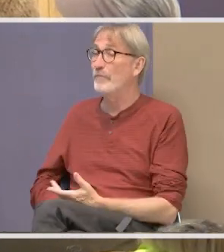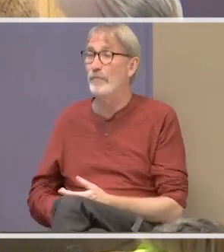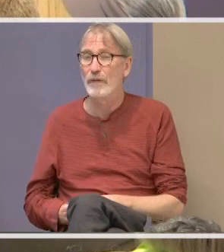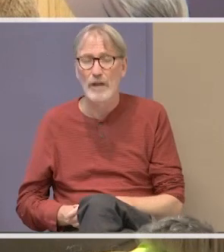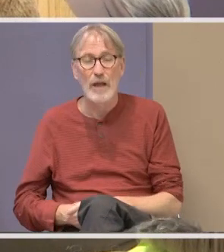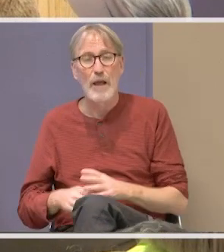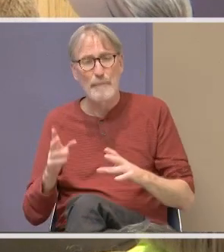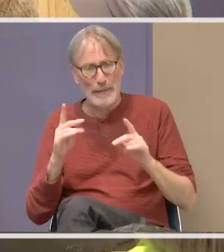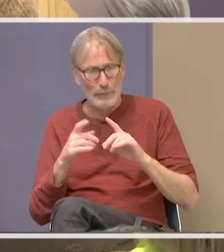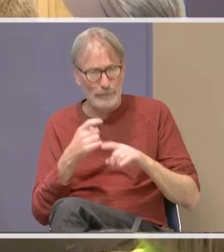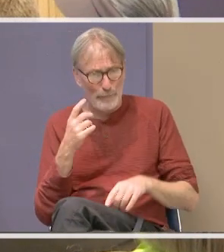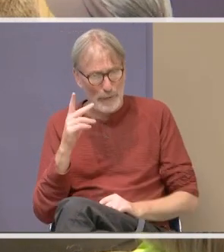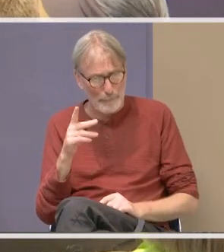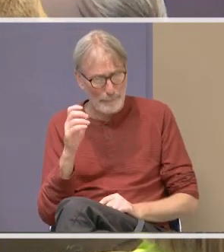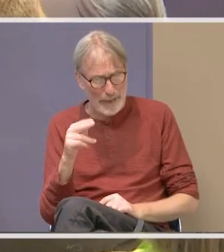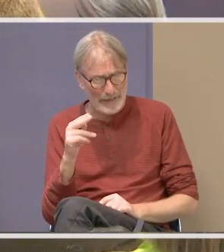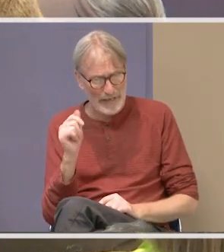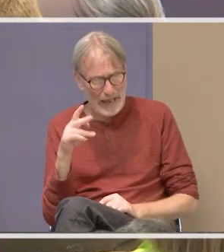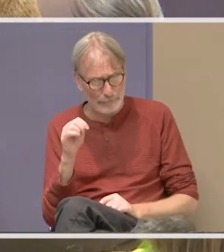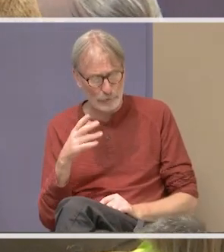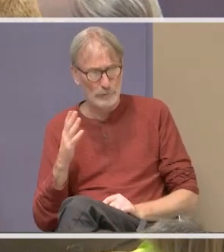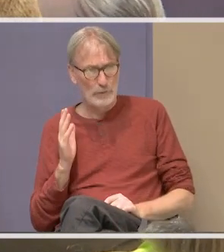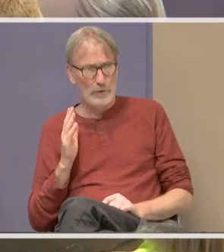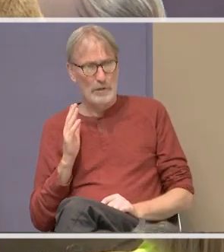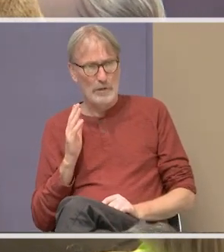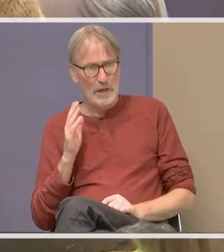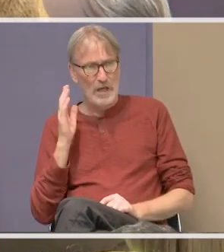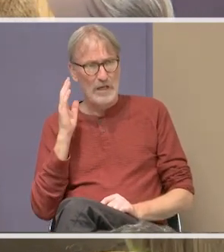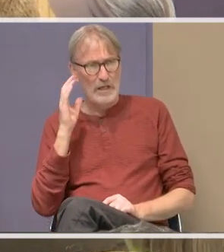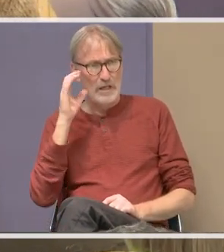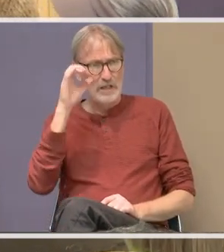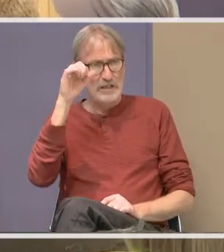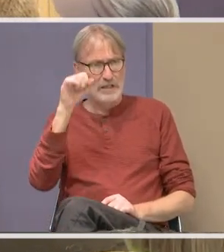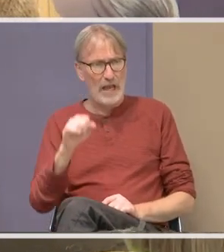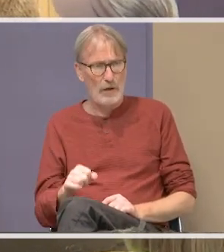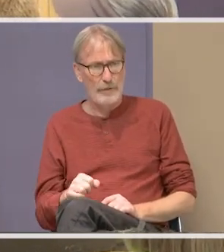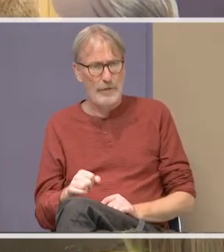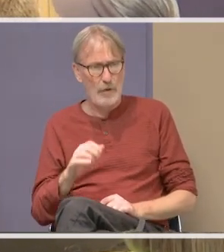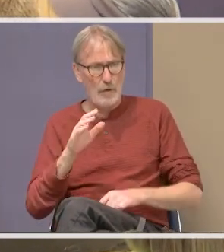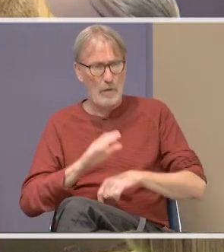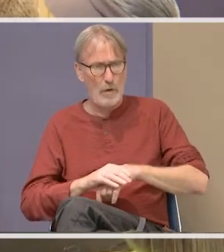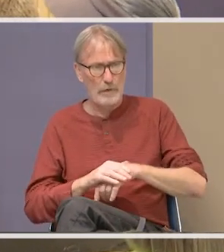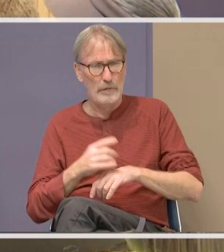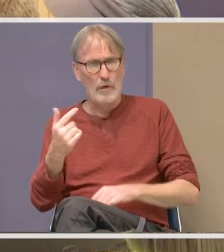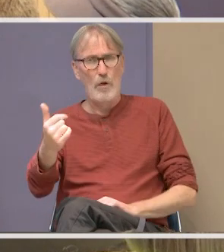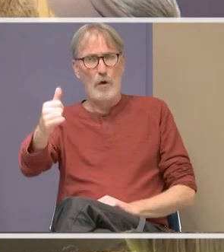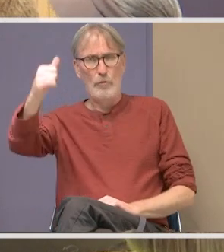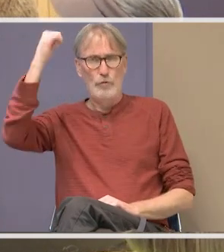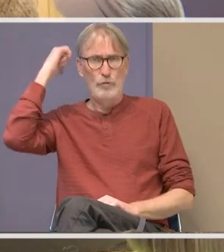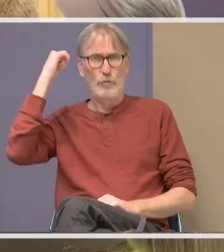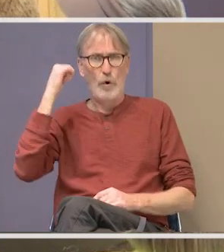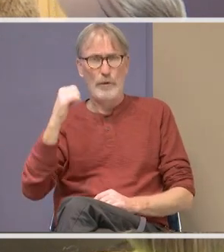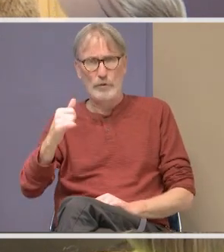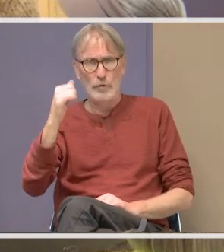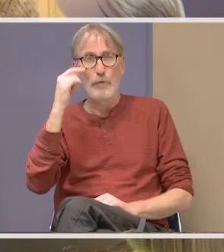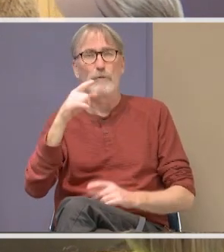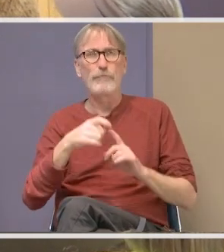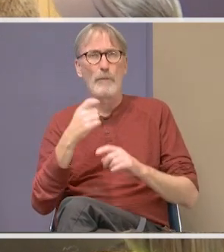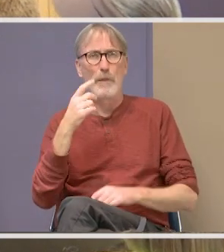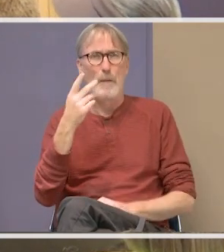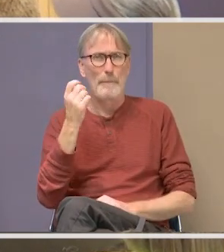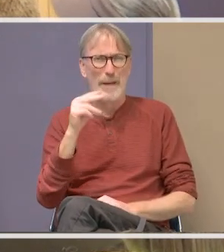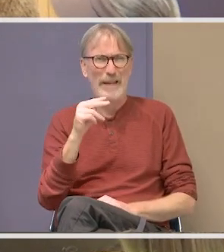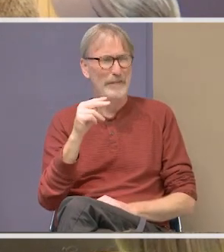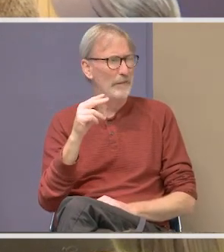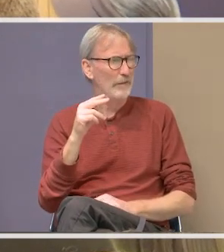got people coming from Penn Avenue south on Braddock toward Forbes. They're coming from Penn